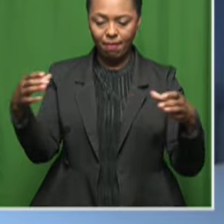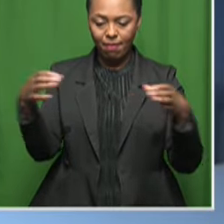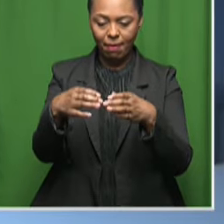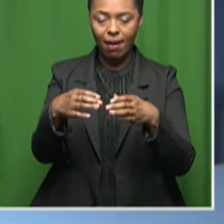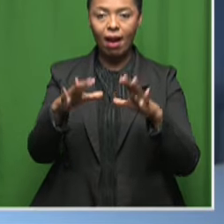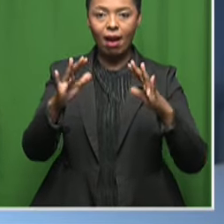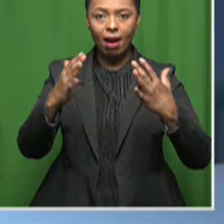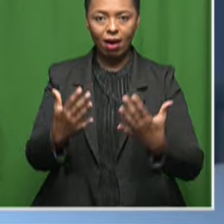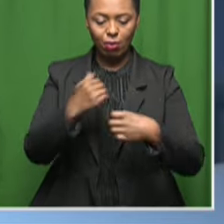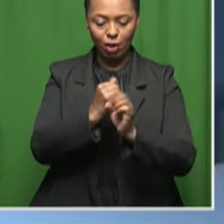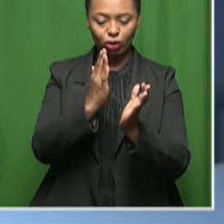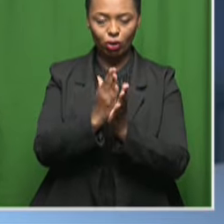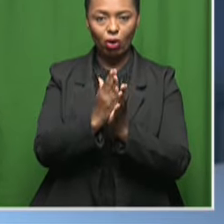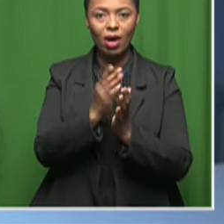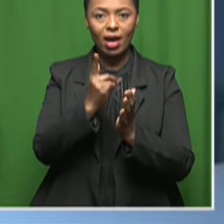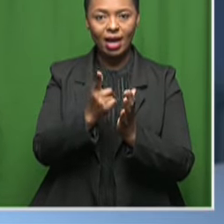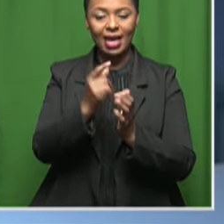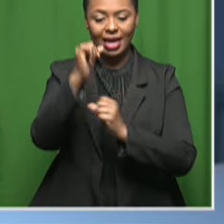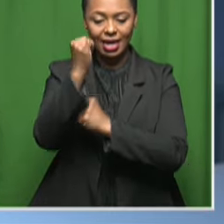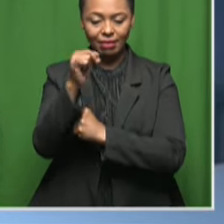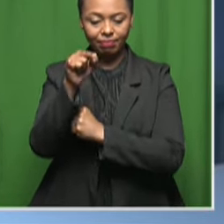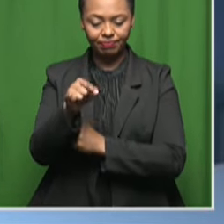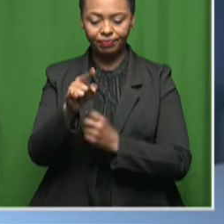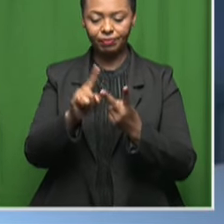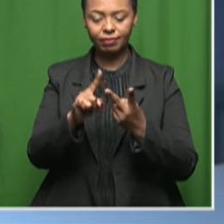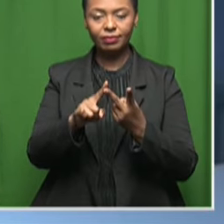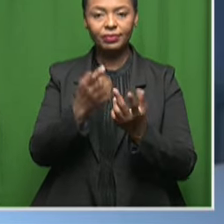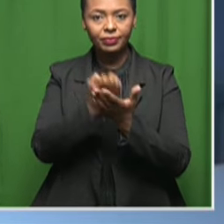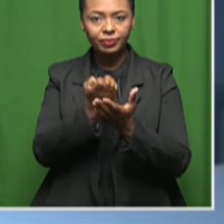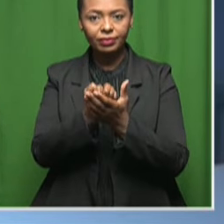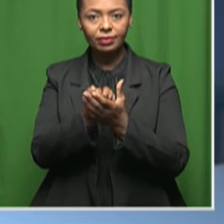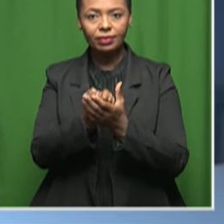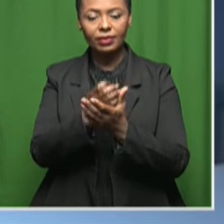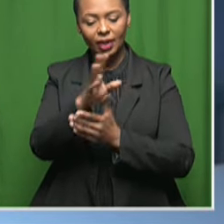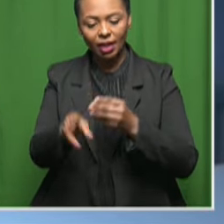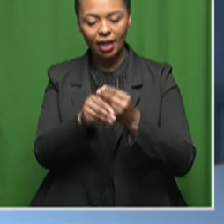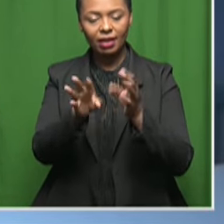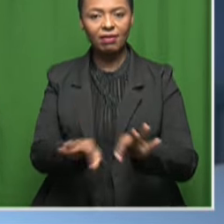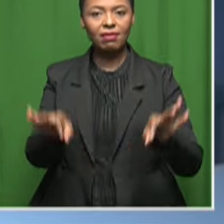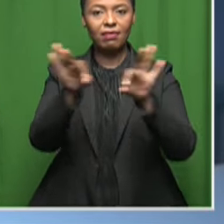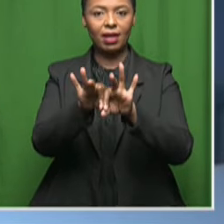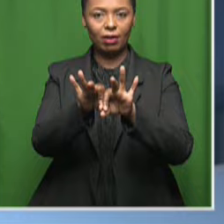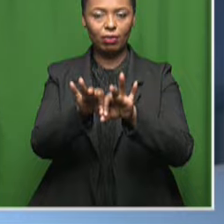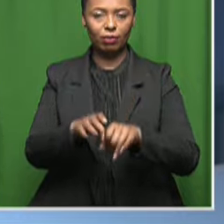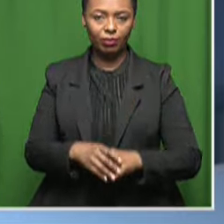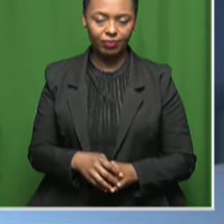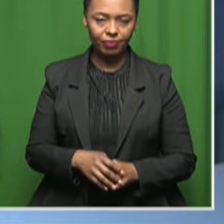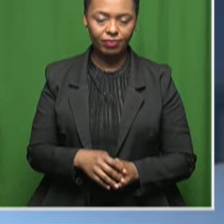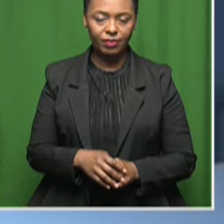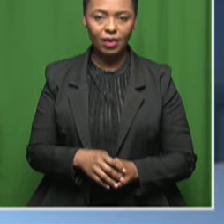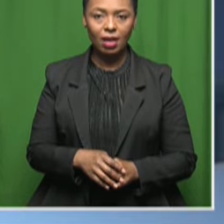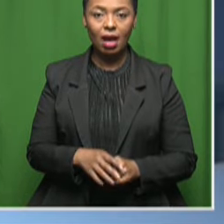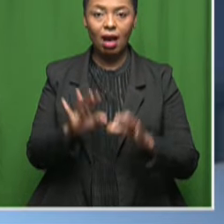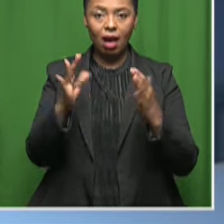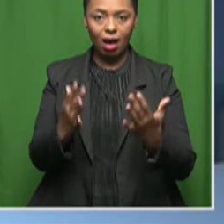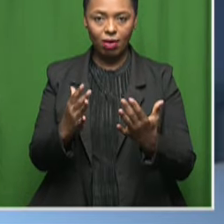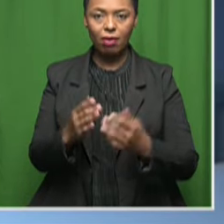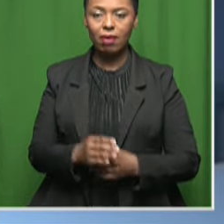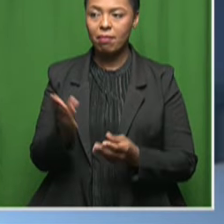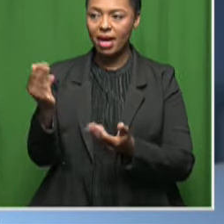industries, to those sectors of the economy in order for us to add value to these critical minerals. Through raising money